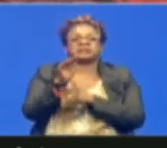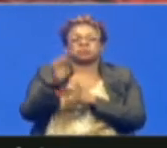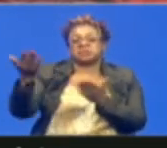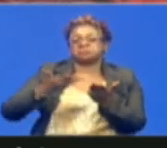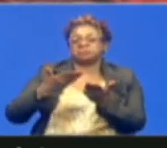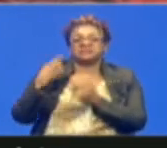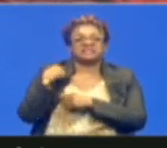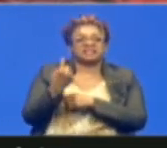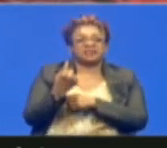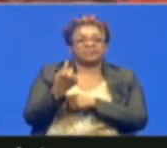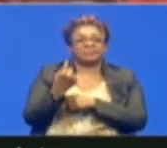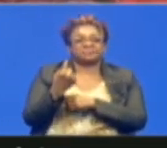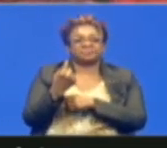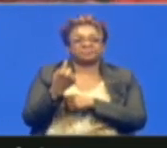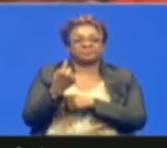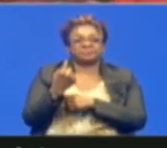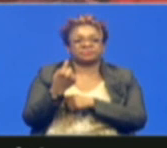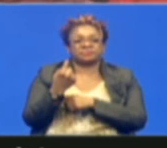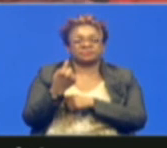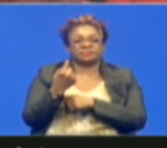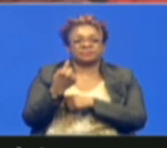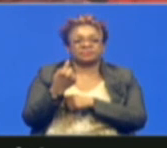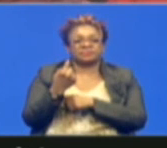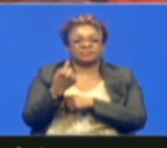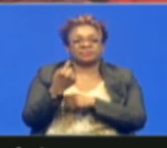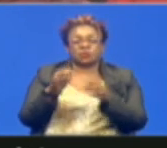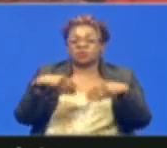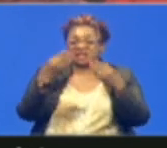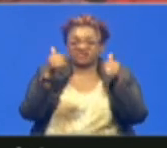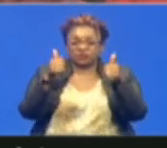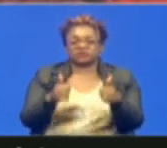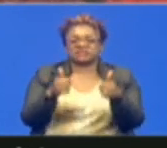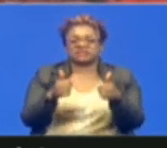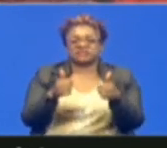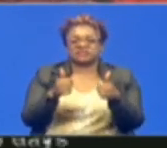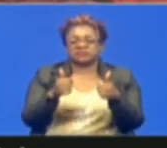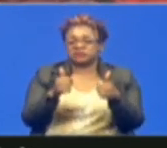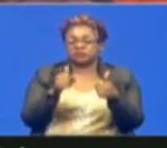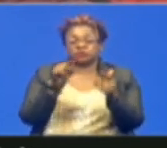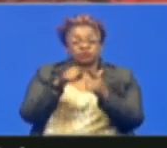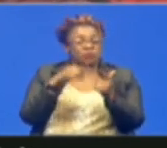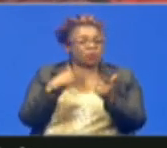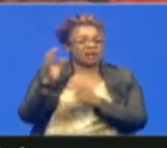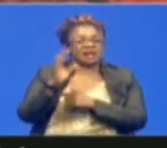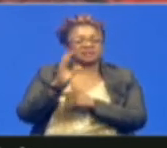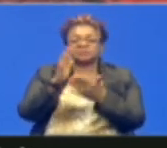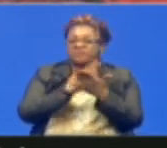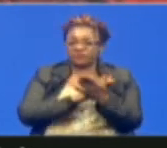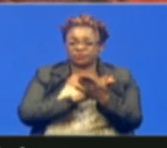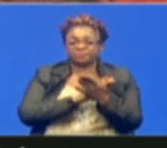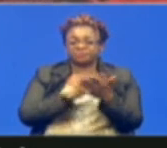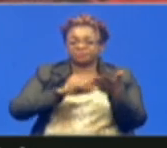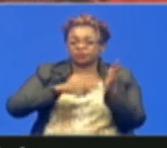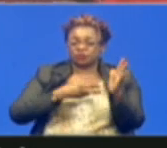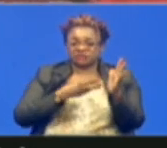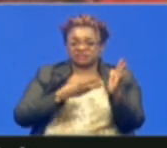We did give a notice well in advance to the client, even before the contract, beginning